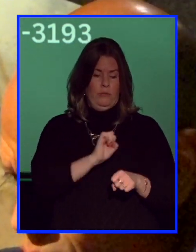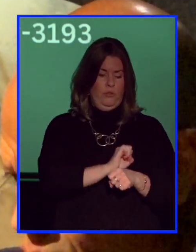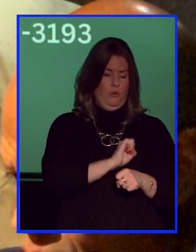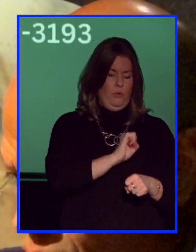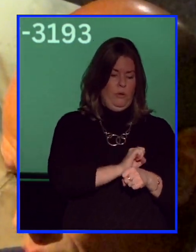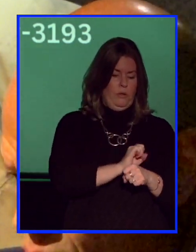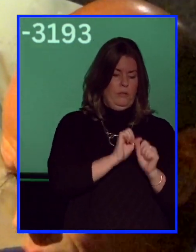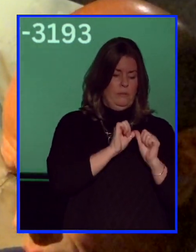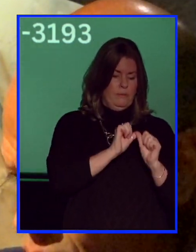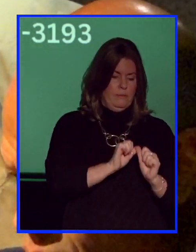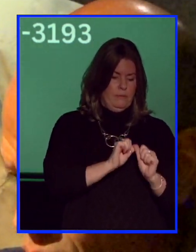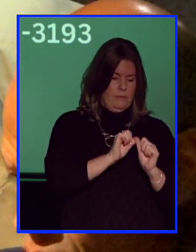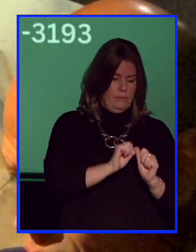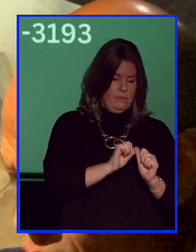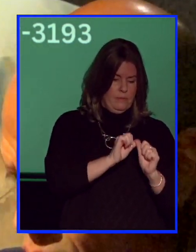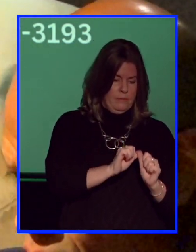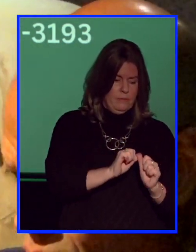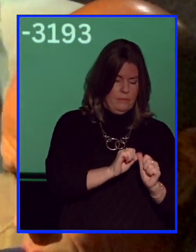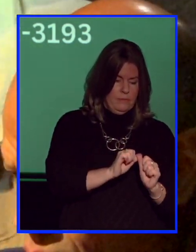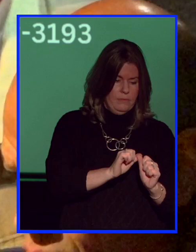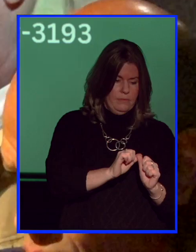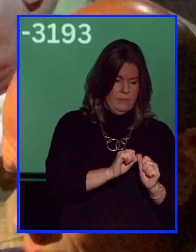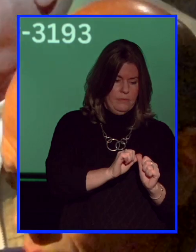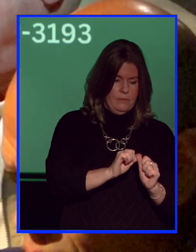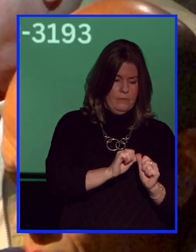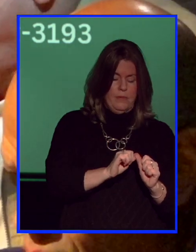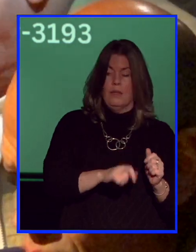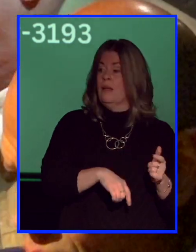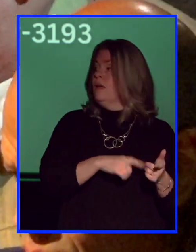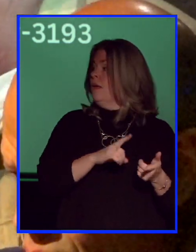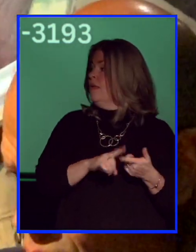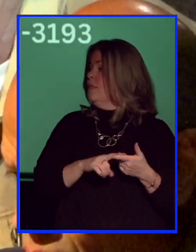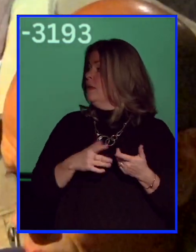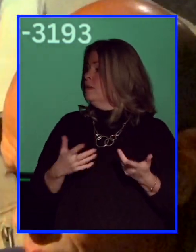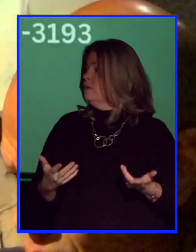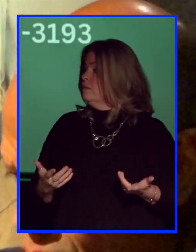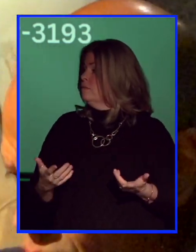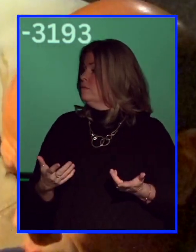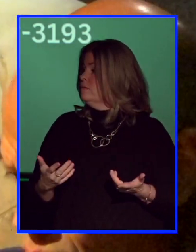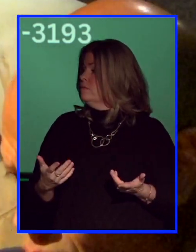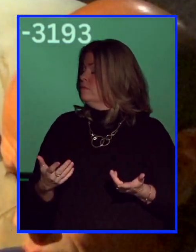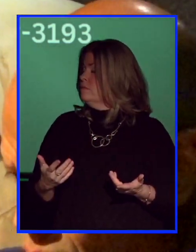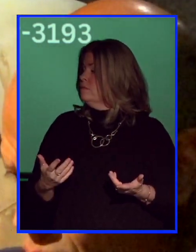sleep. And then the veteran looks around and says, well, gee,